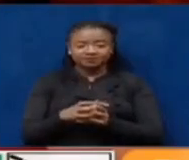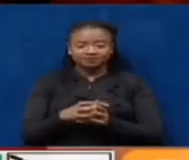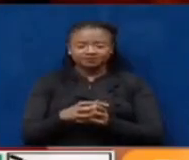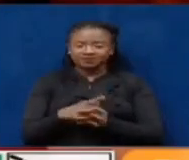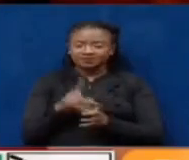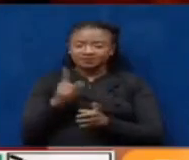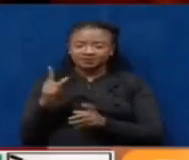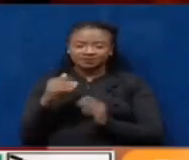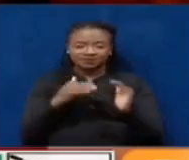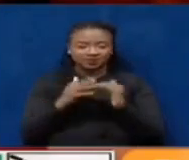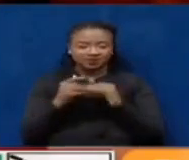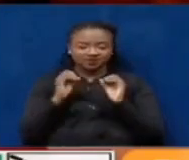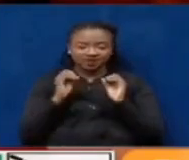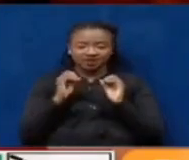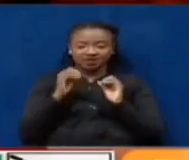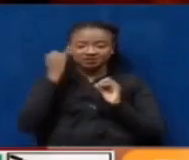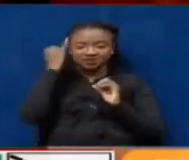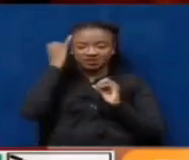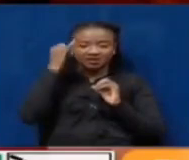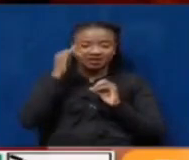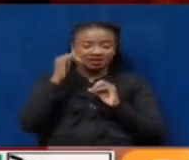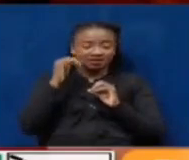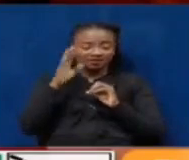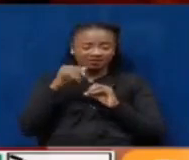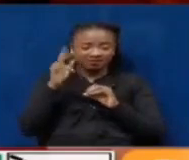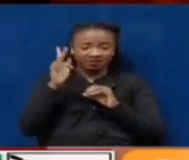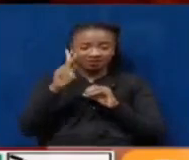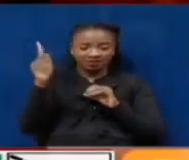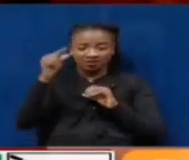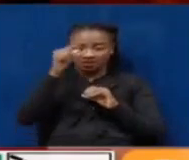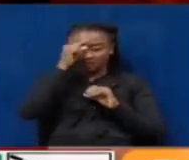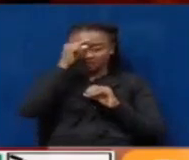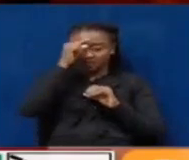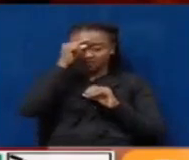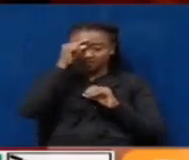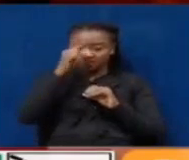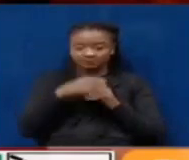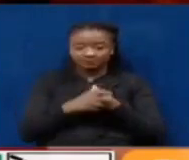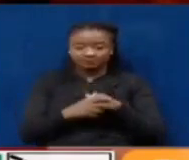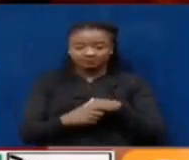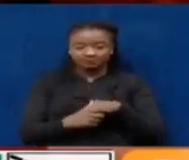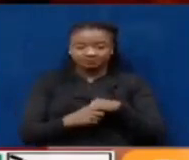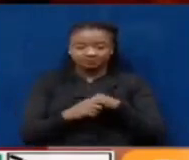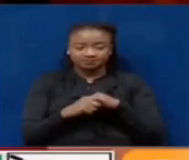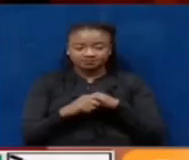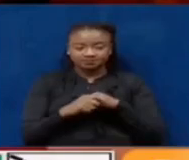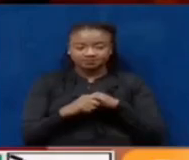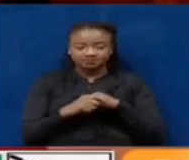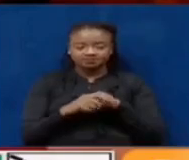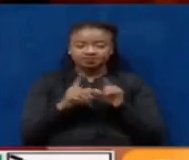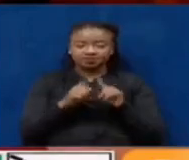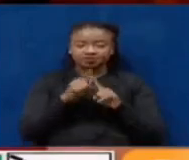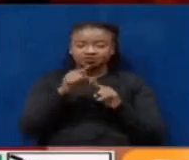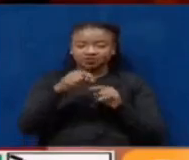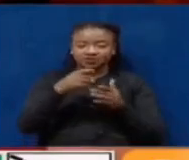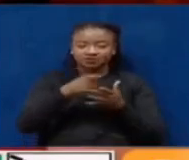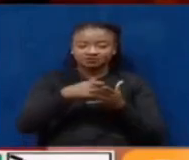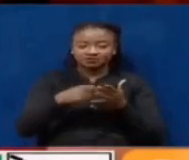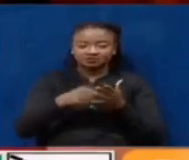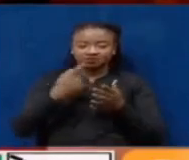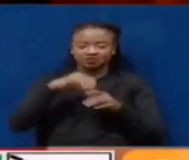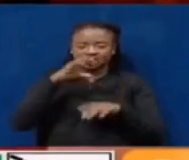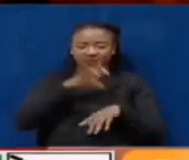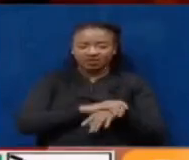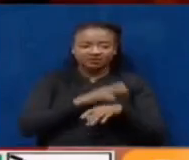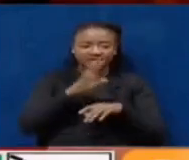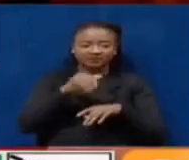Kenya Kwanza administration. The signature for that policy is appended by none other than the party